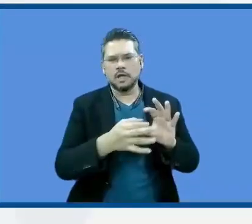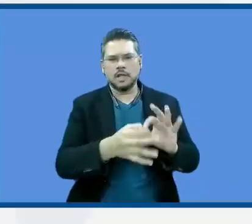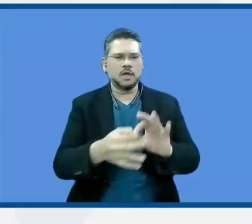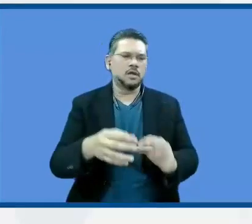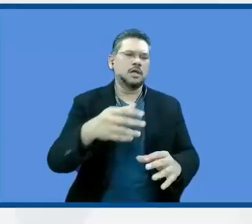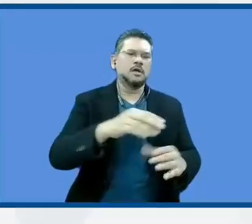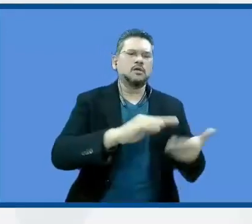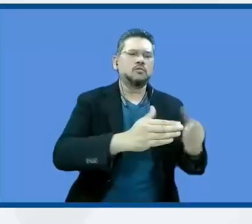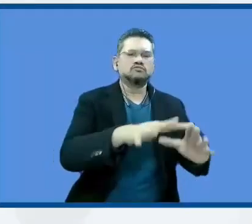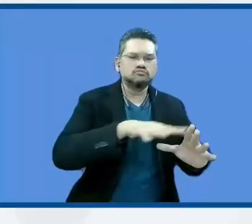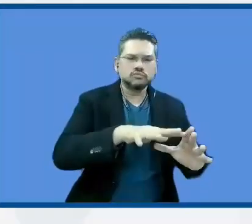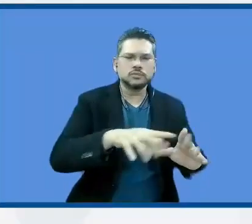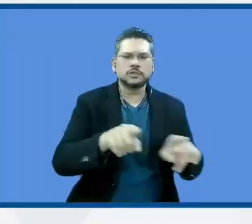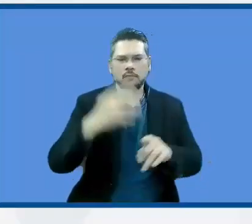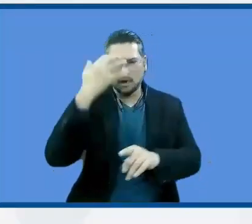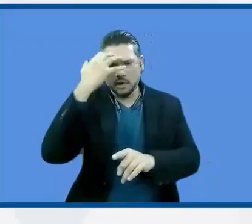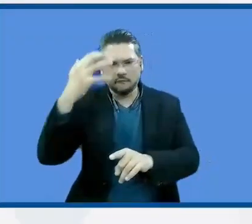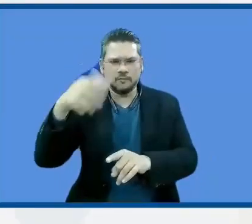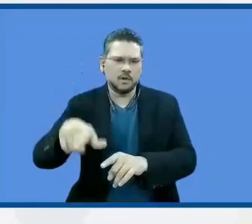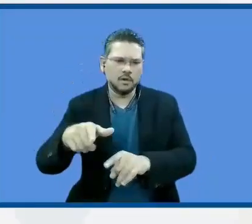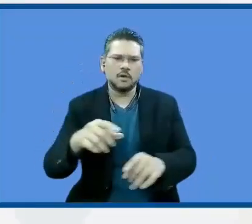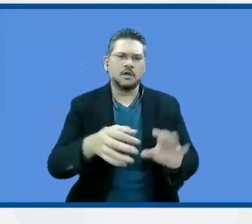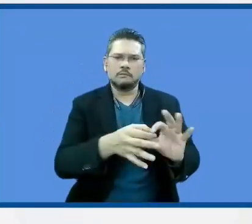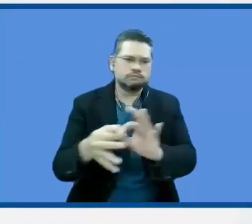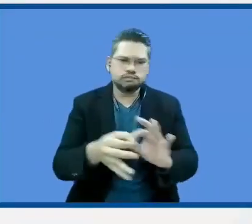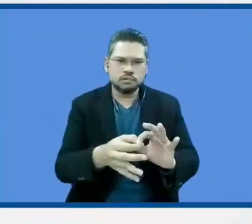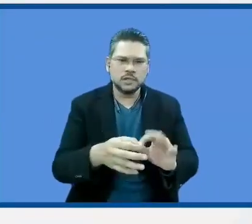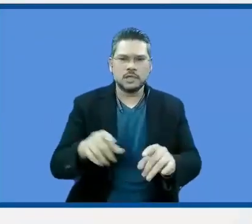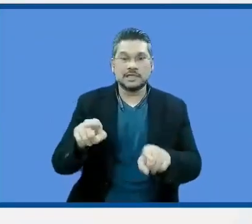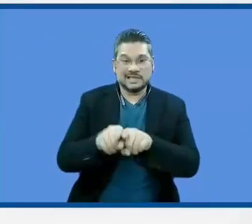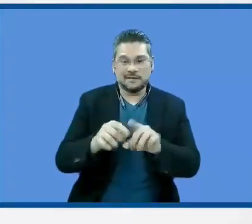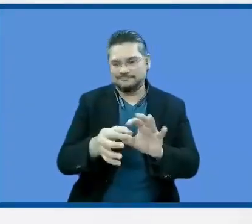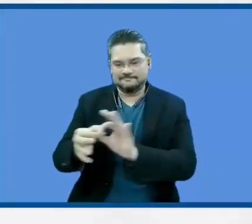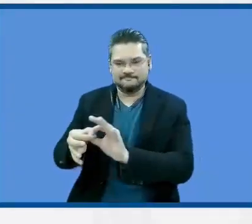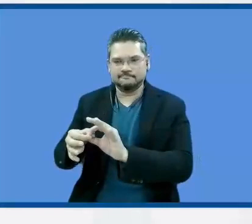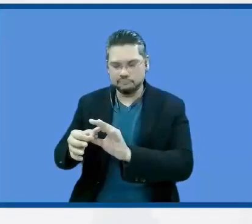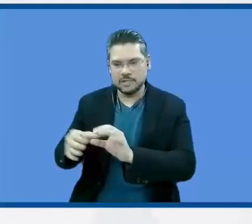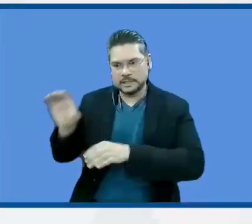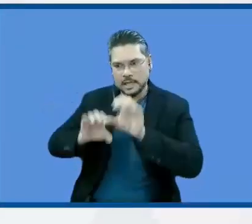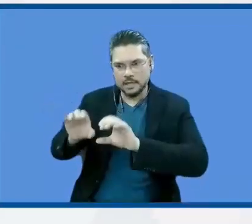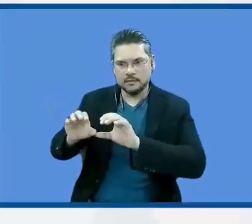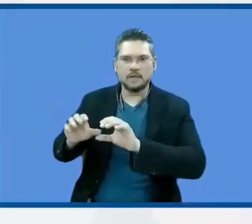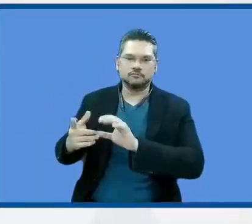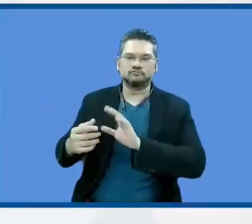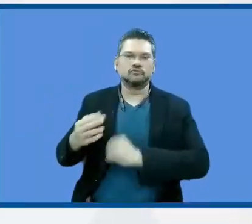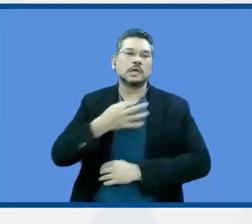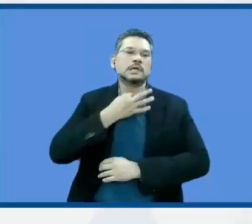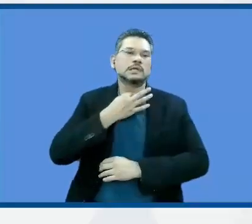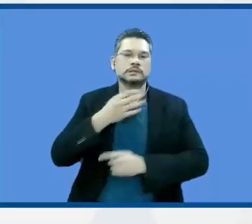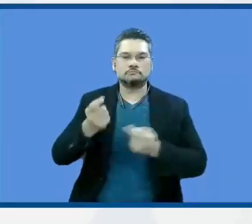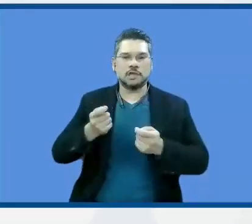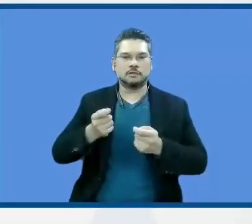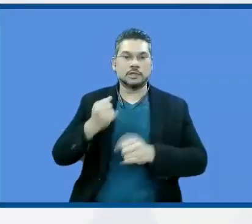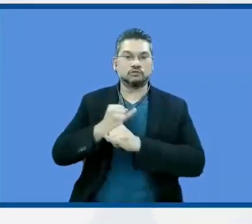authorities with science and with risk management institutions. And I'm going to share a couple of examples of that. Early